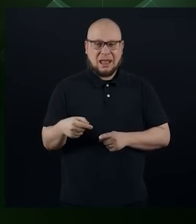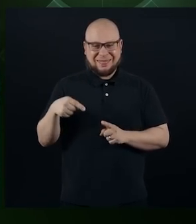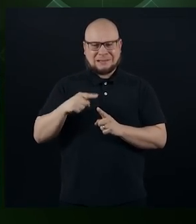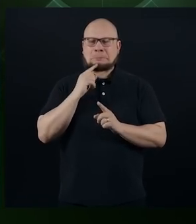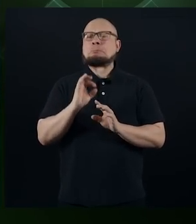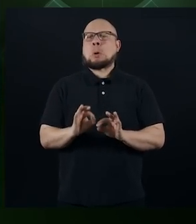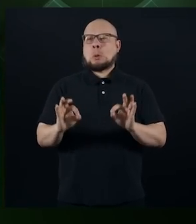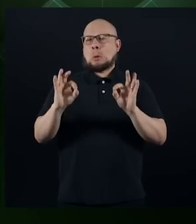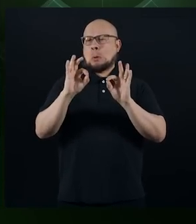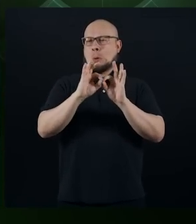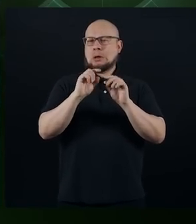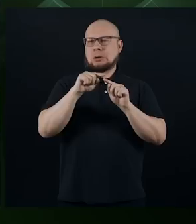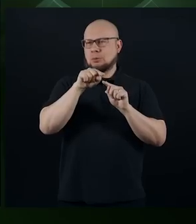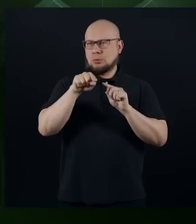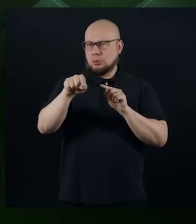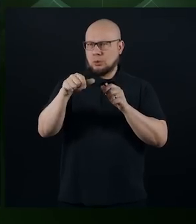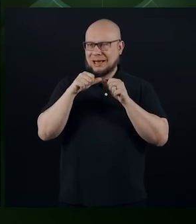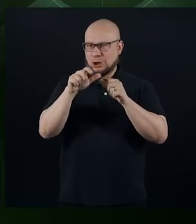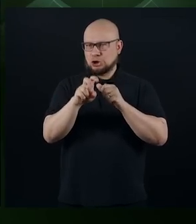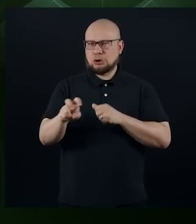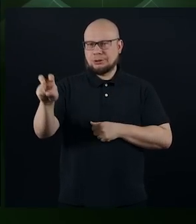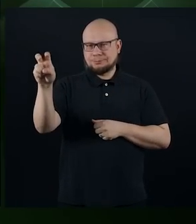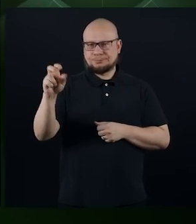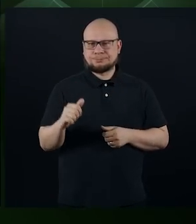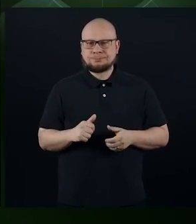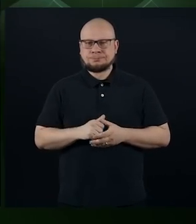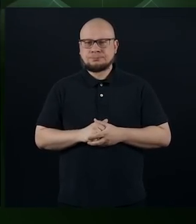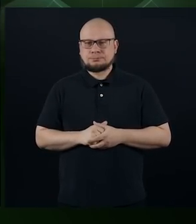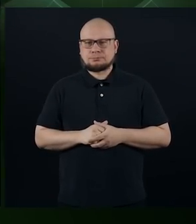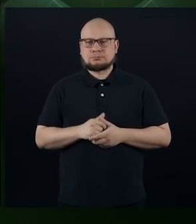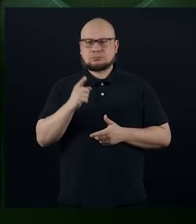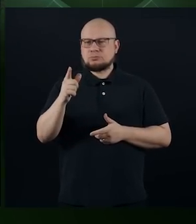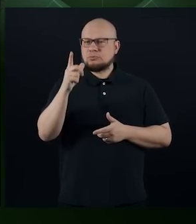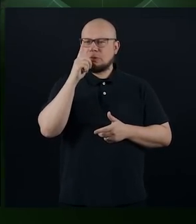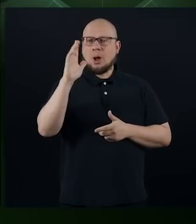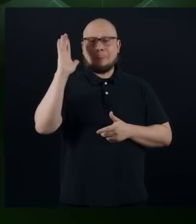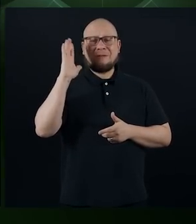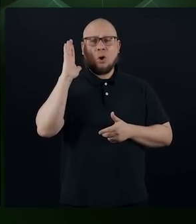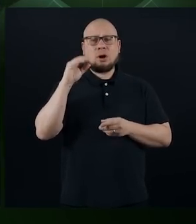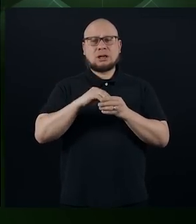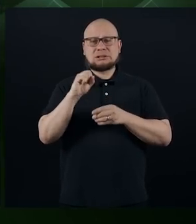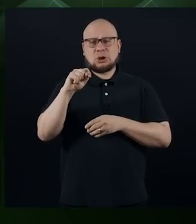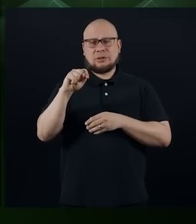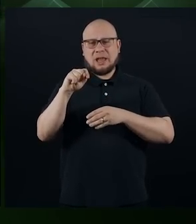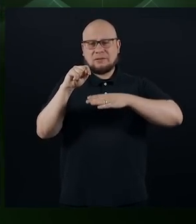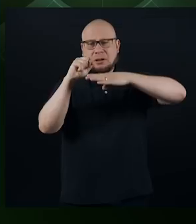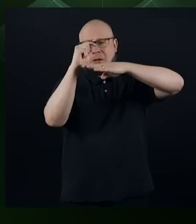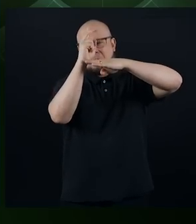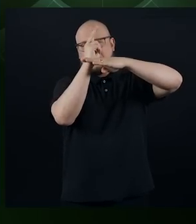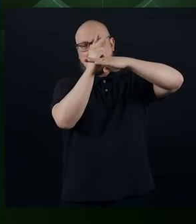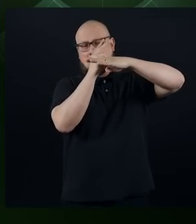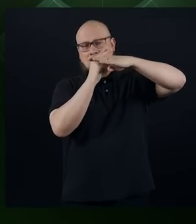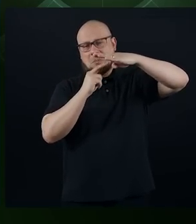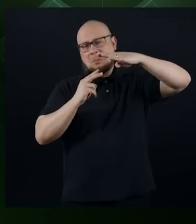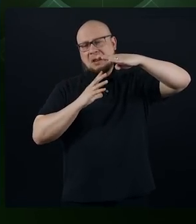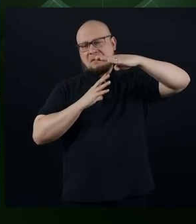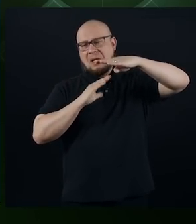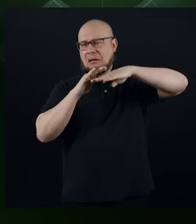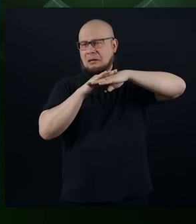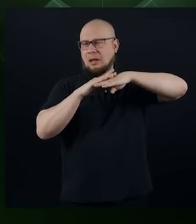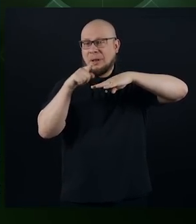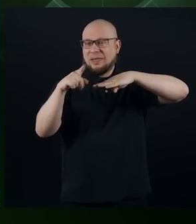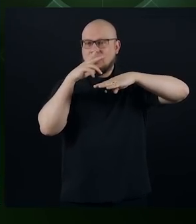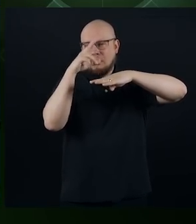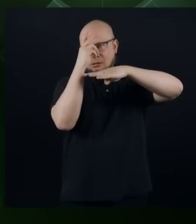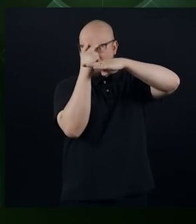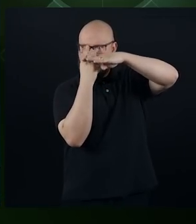will need to save the Sea of Thieves. So players will be diving deeper than they've ever been able to dive before into the Sunken